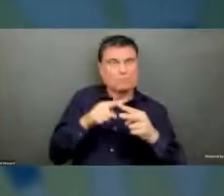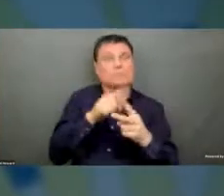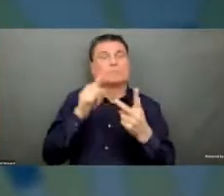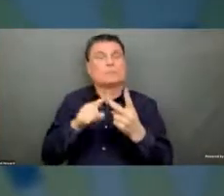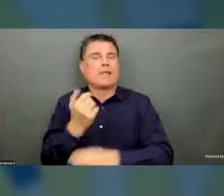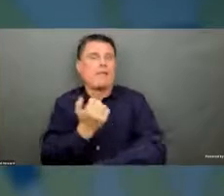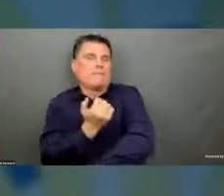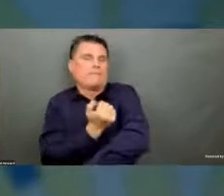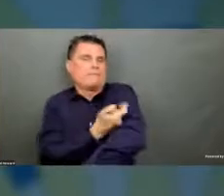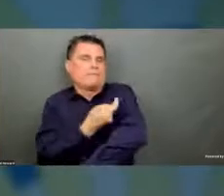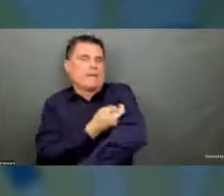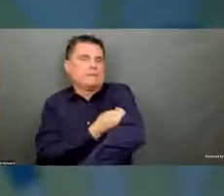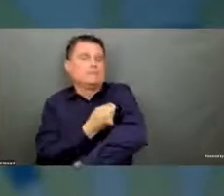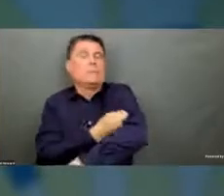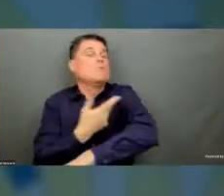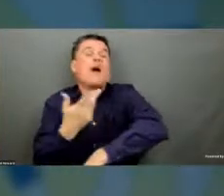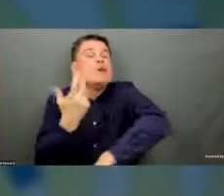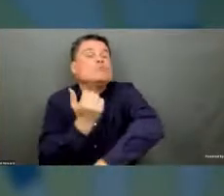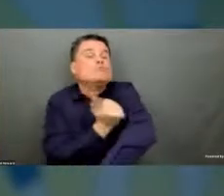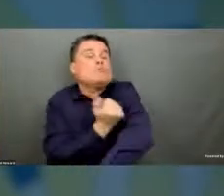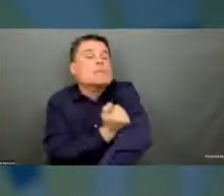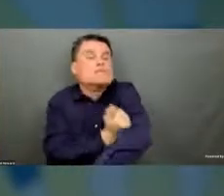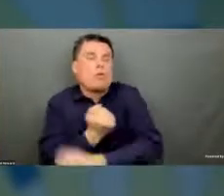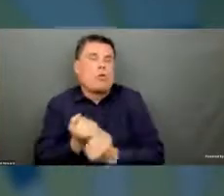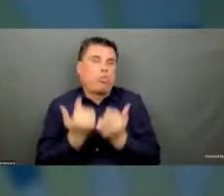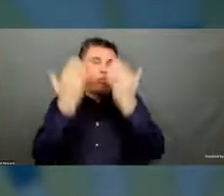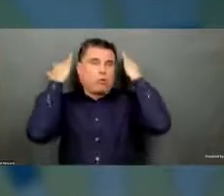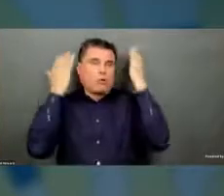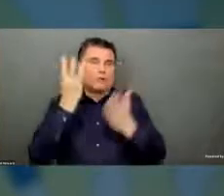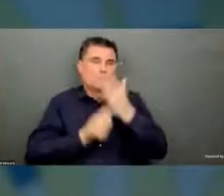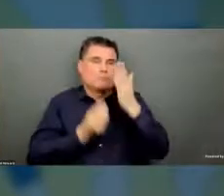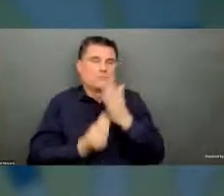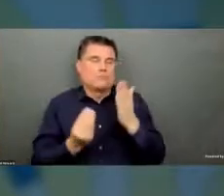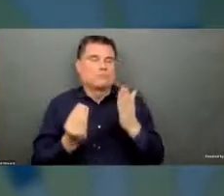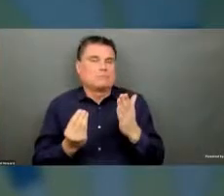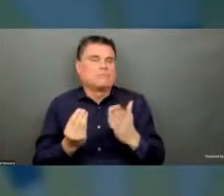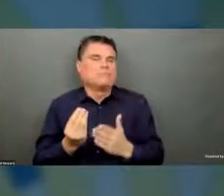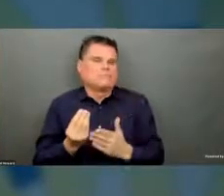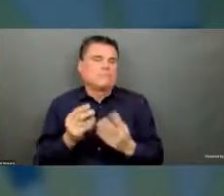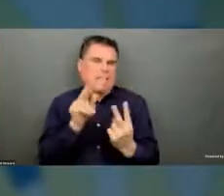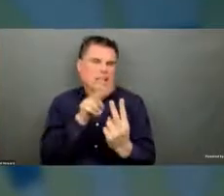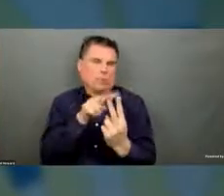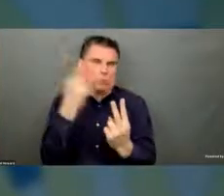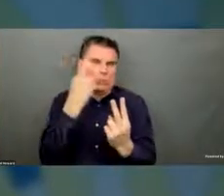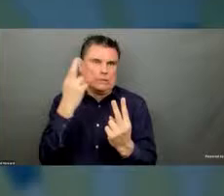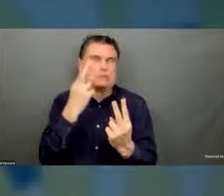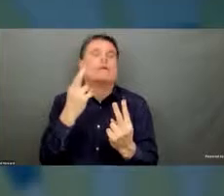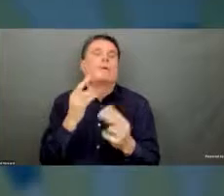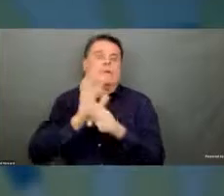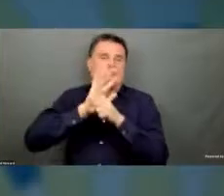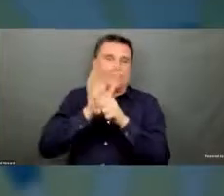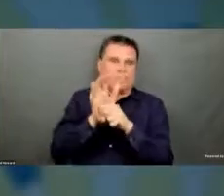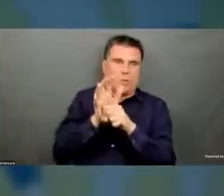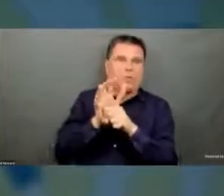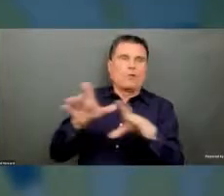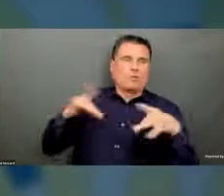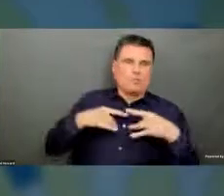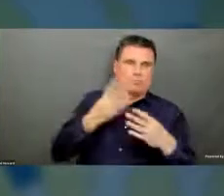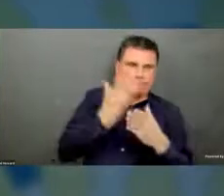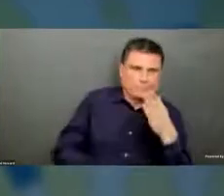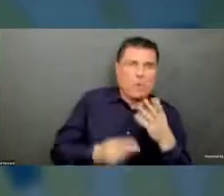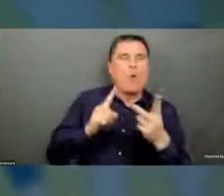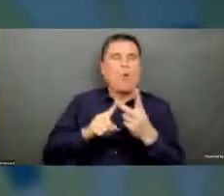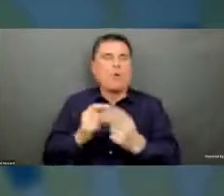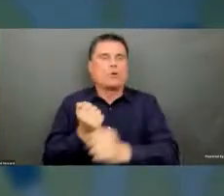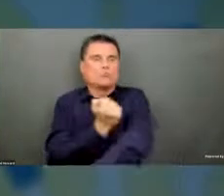to excess mortality that we have seen in 2020. If we look at this in some more detail, for